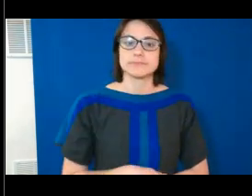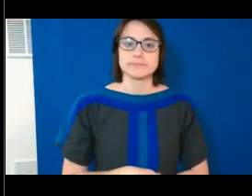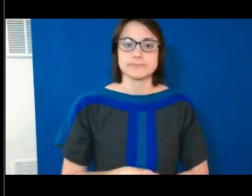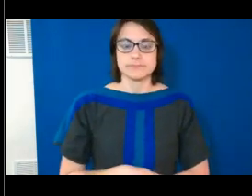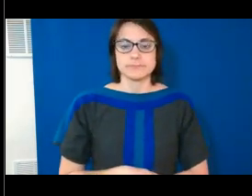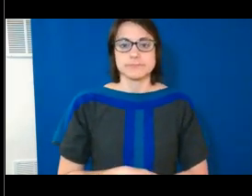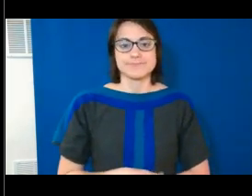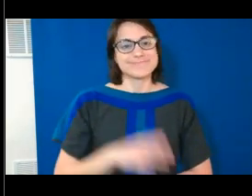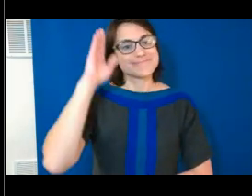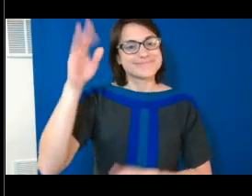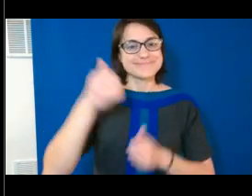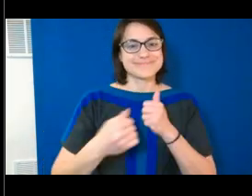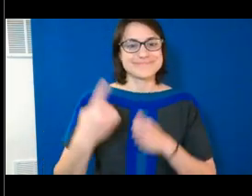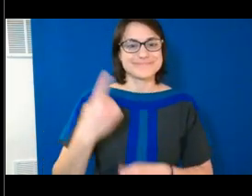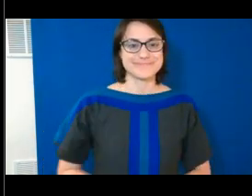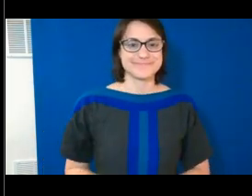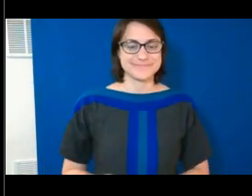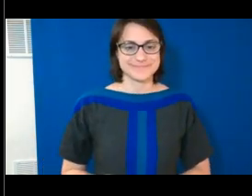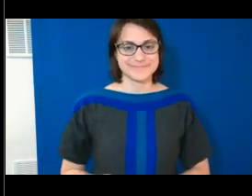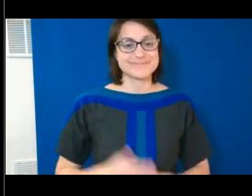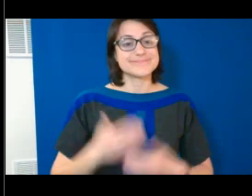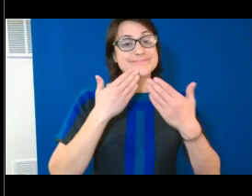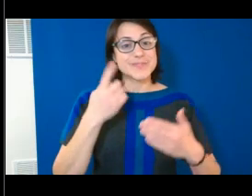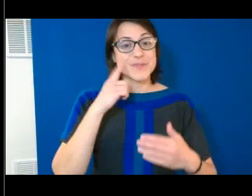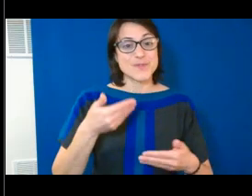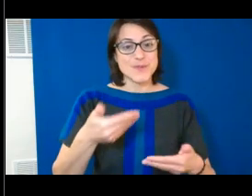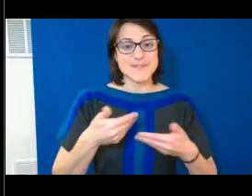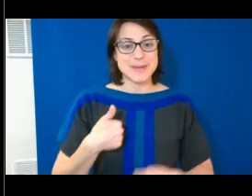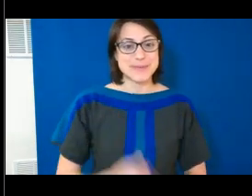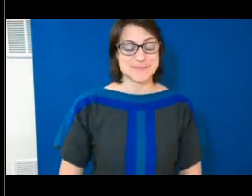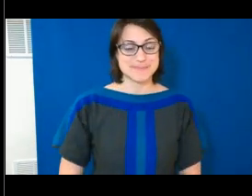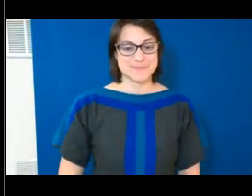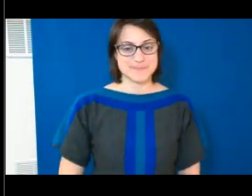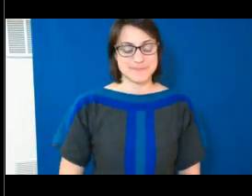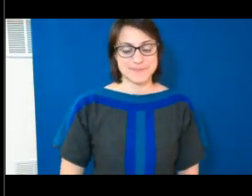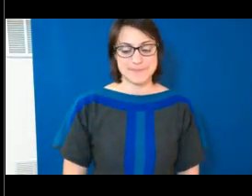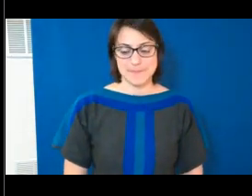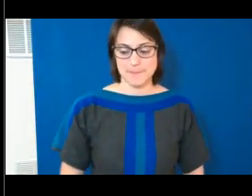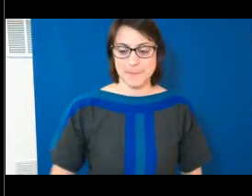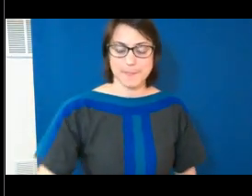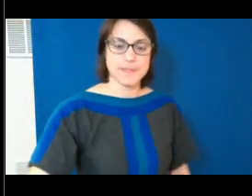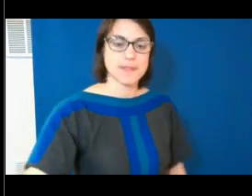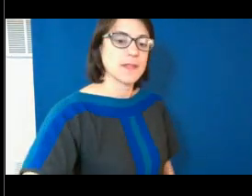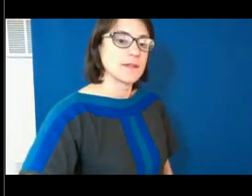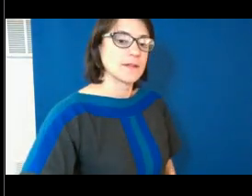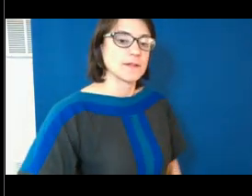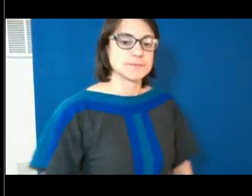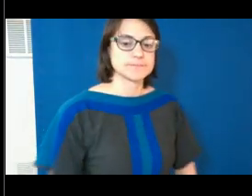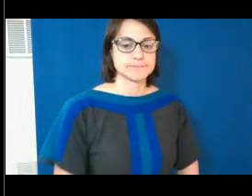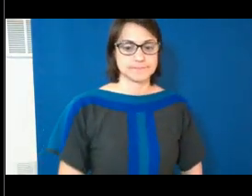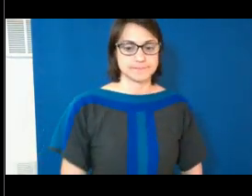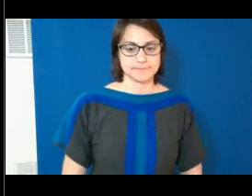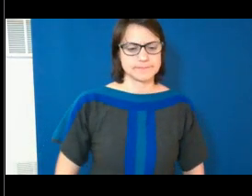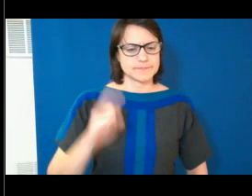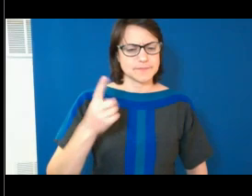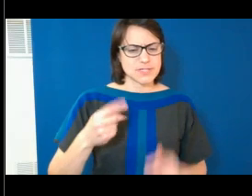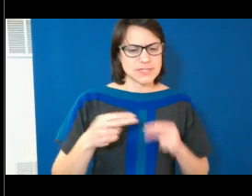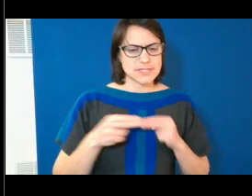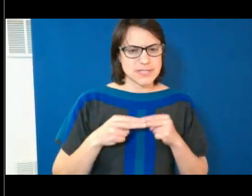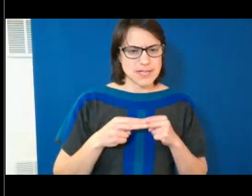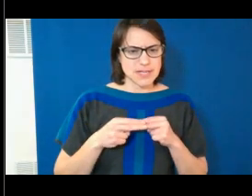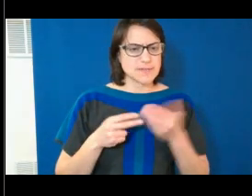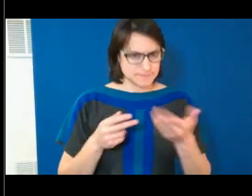Hi, everybody. Thank you for having me. I think it's first slide when you're ready. Yeah, as I